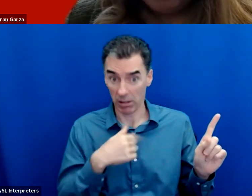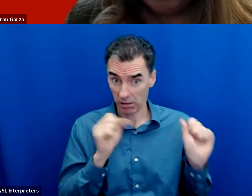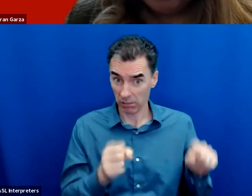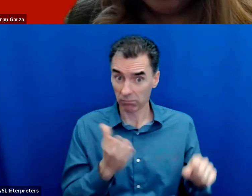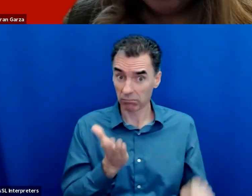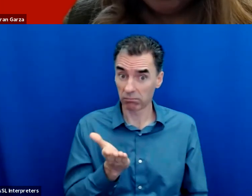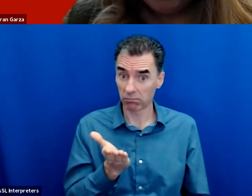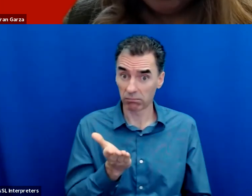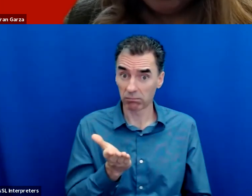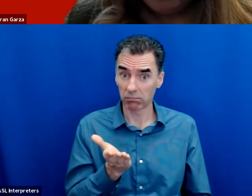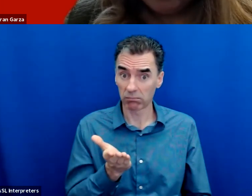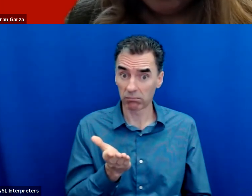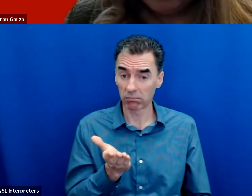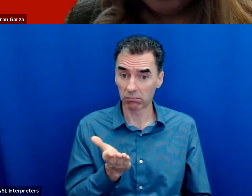to